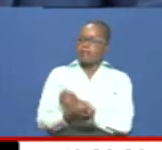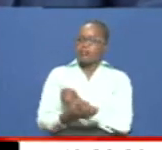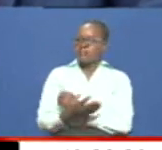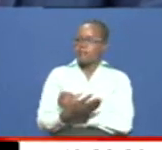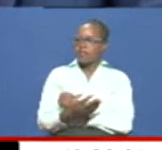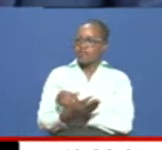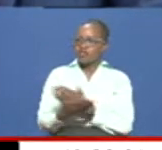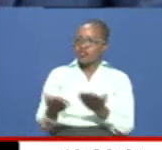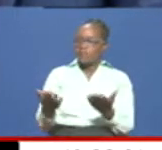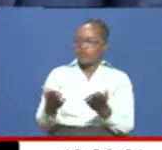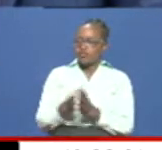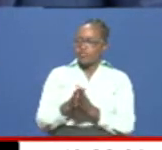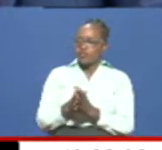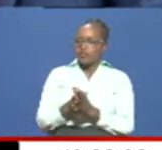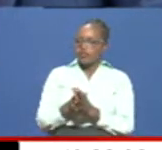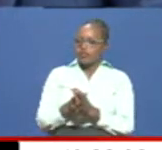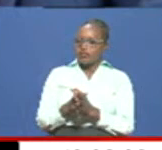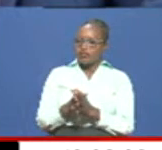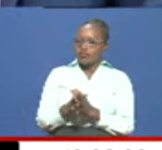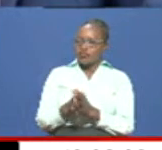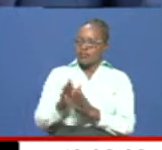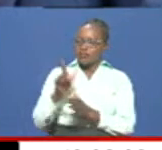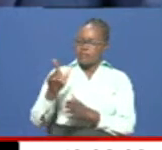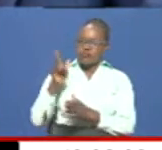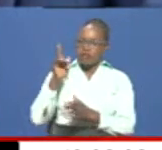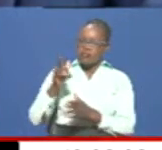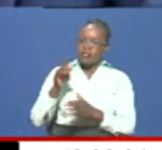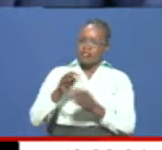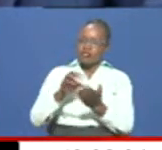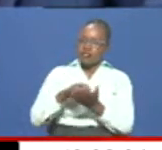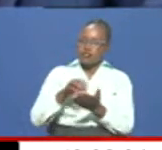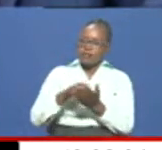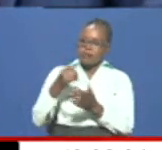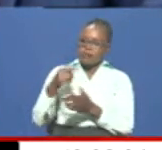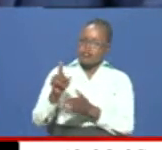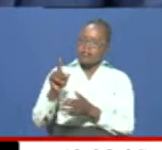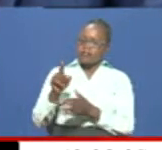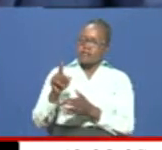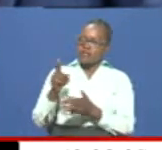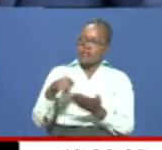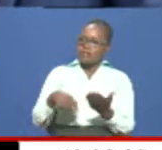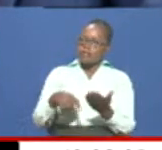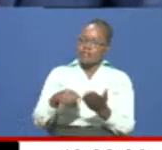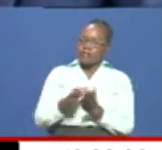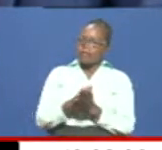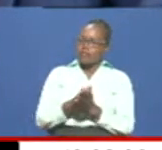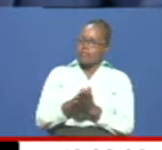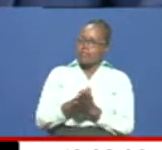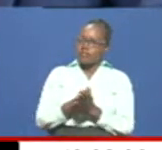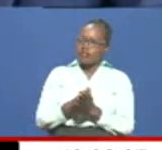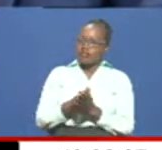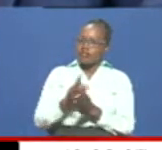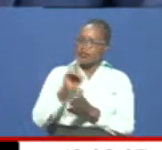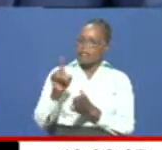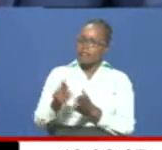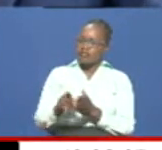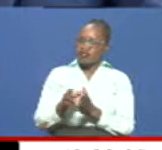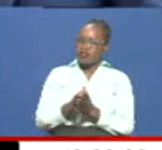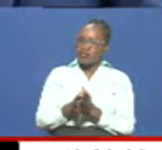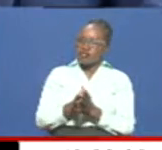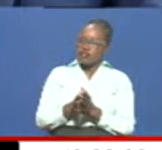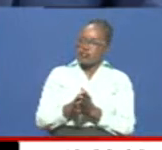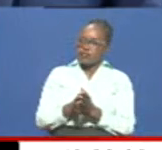in terms of the federation's legal status, it is right. What is in question is